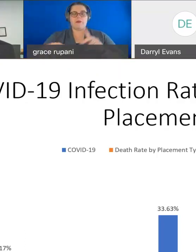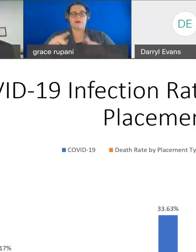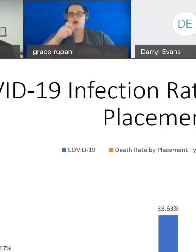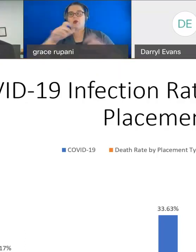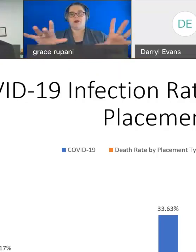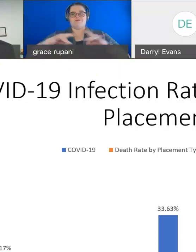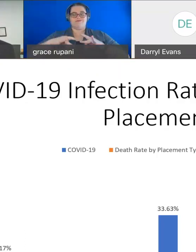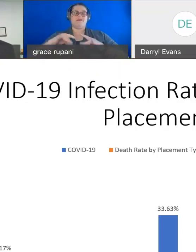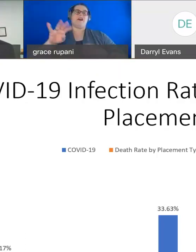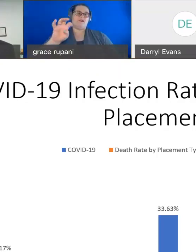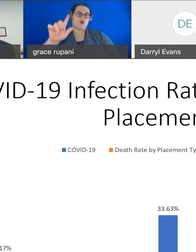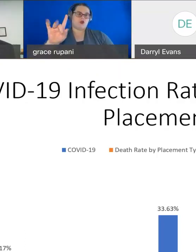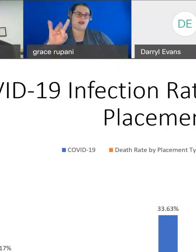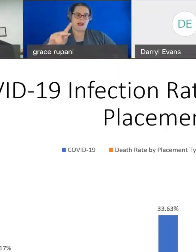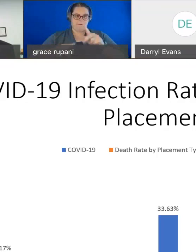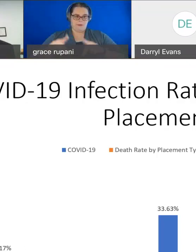COVID.